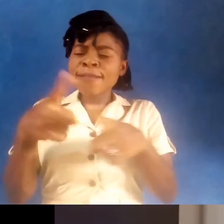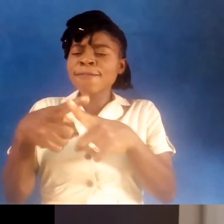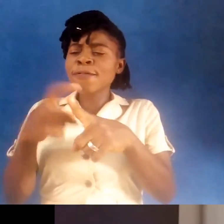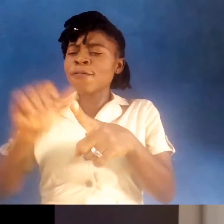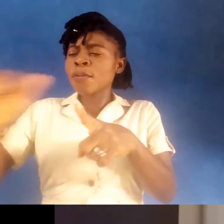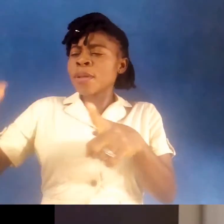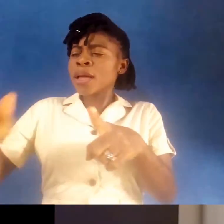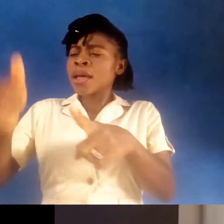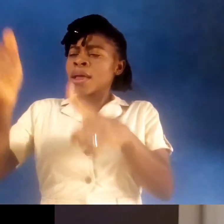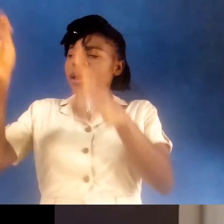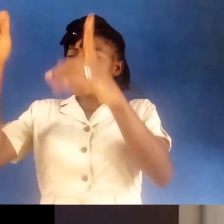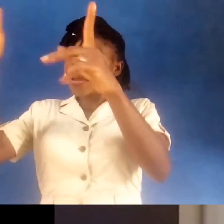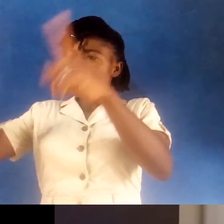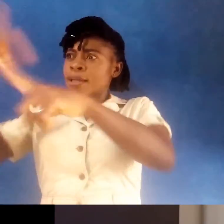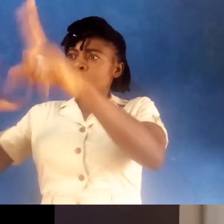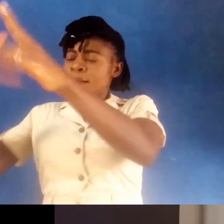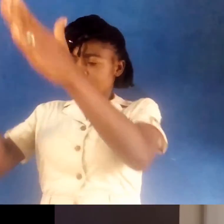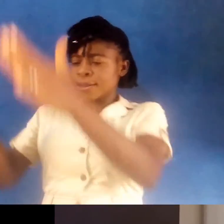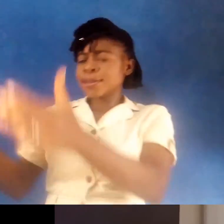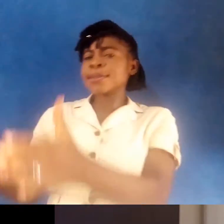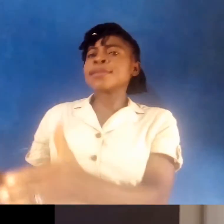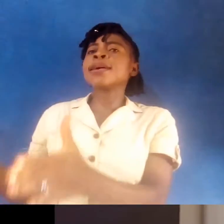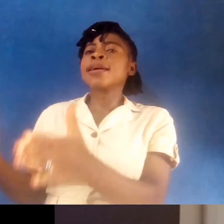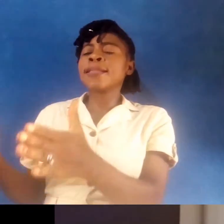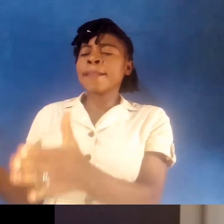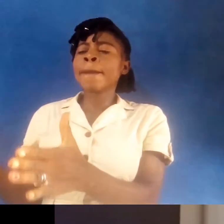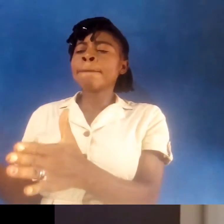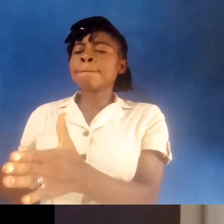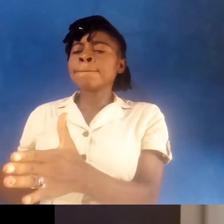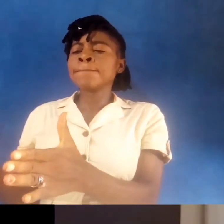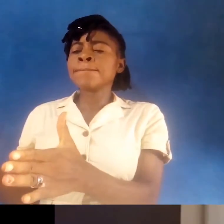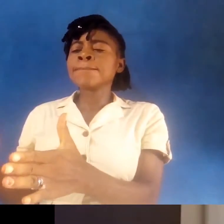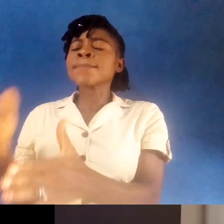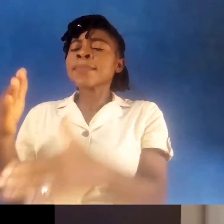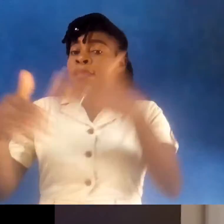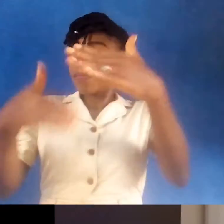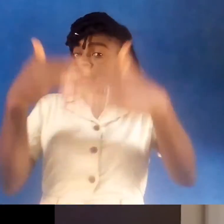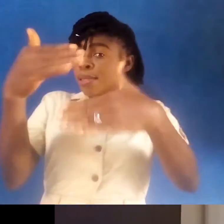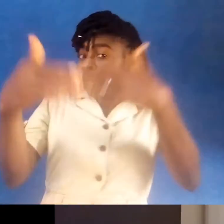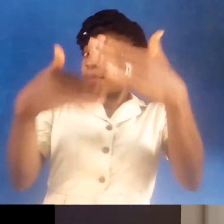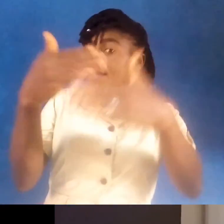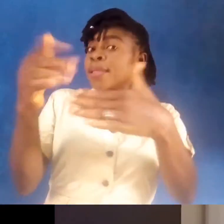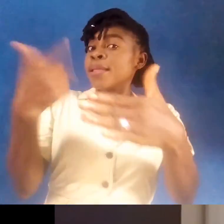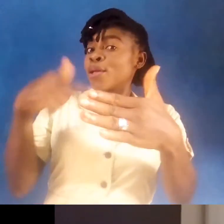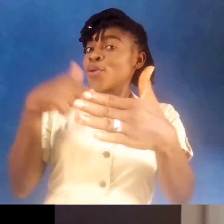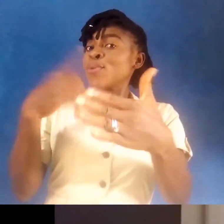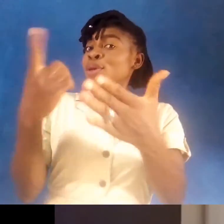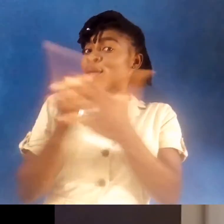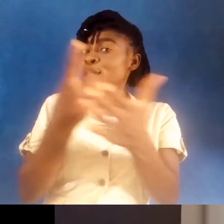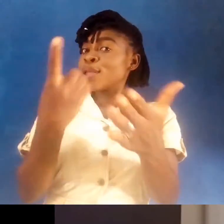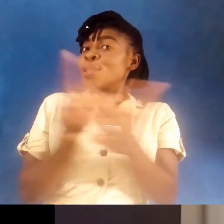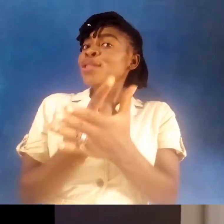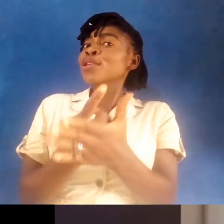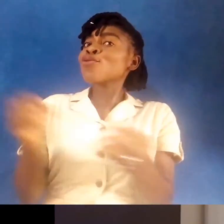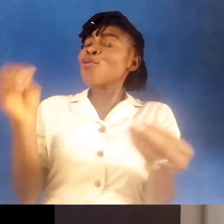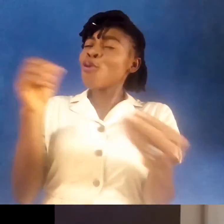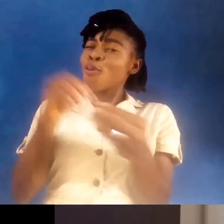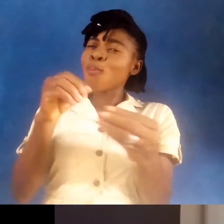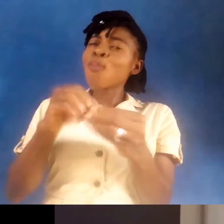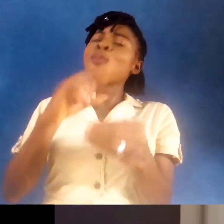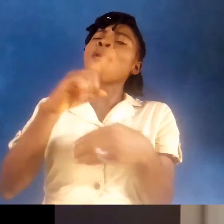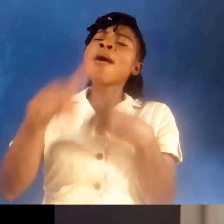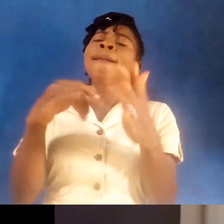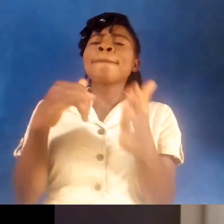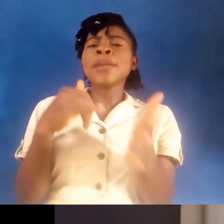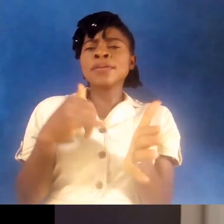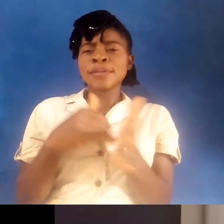that. We will be talking about idiosyncrasy in signing system maybe in the near